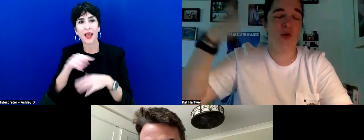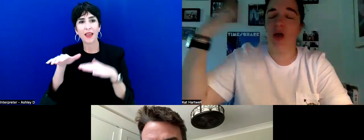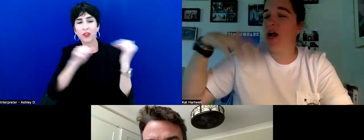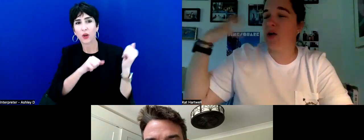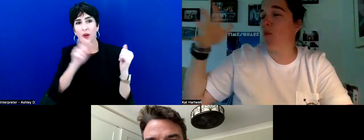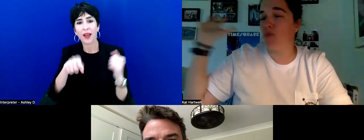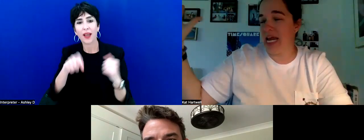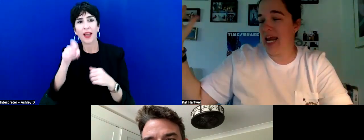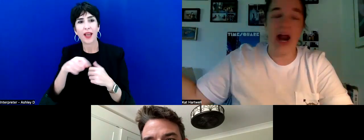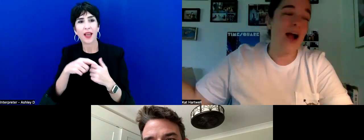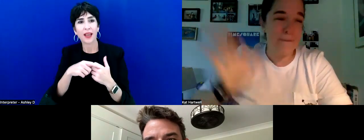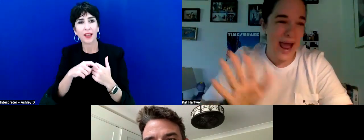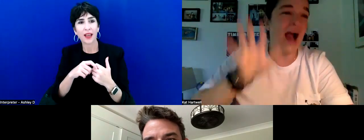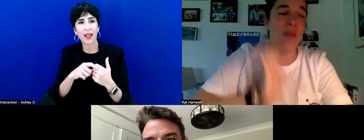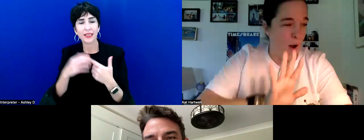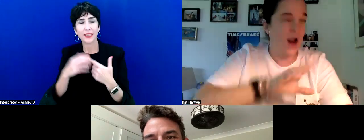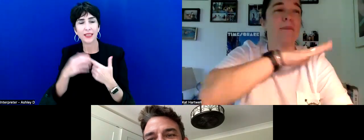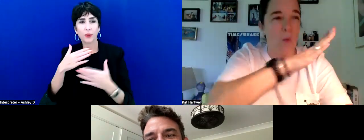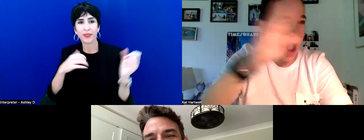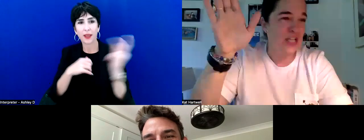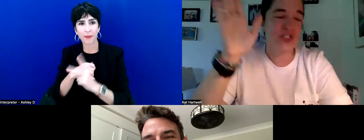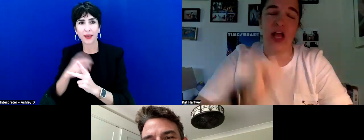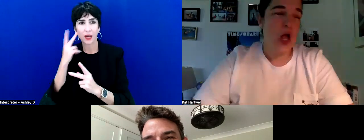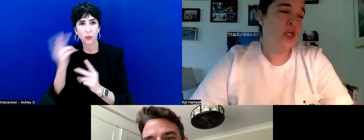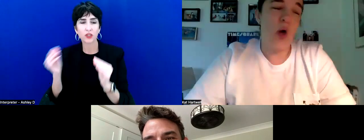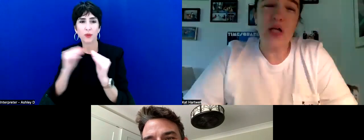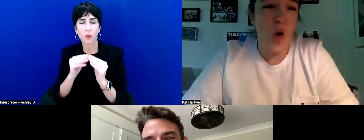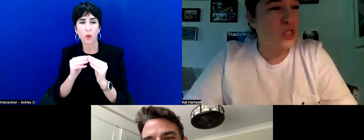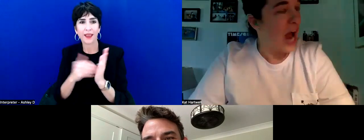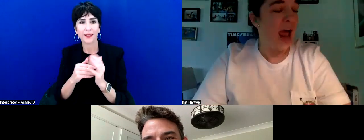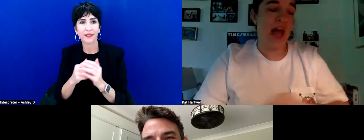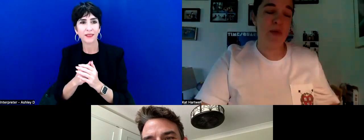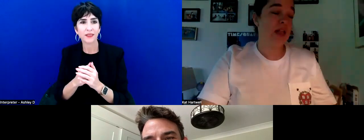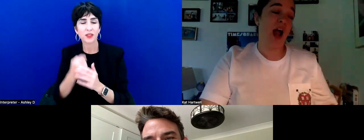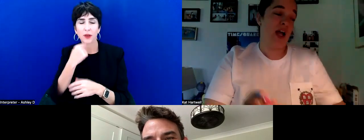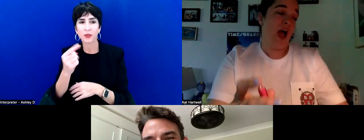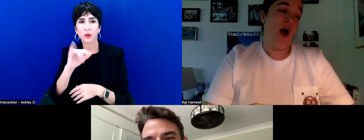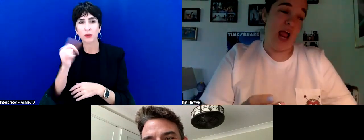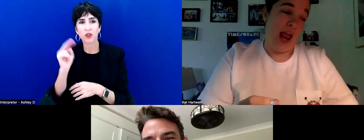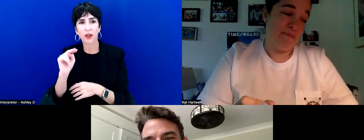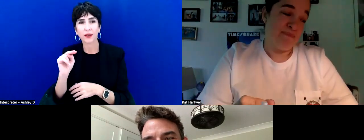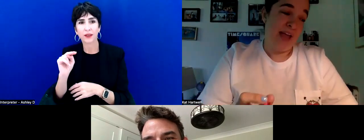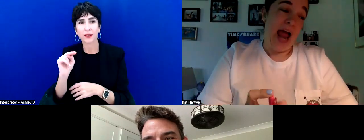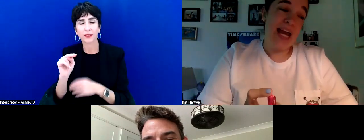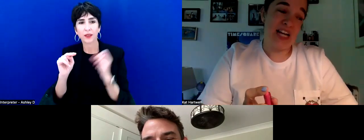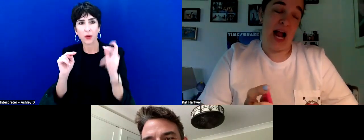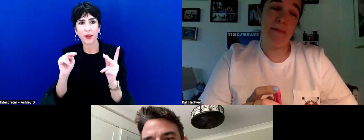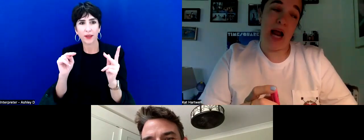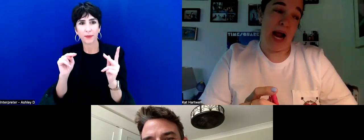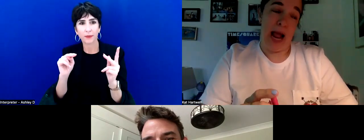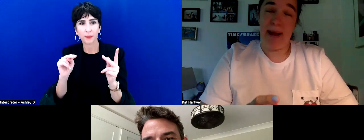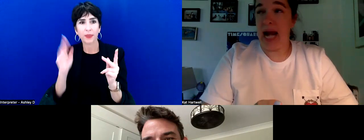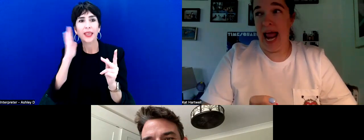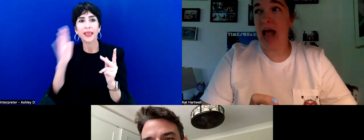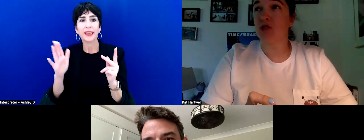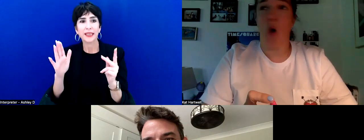just need to, breathe. I'll come back. I'm like, okay, I'm gonna watch it. So I told John, I was like, okay, he's gonna come